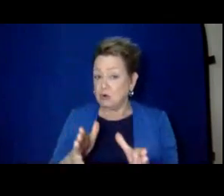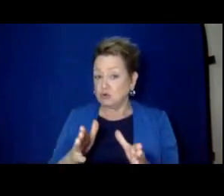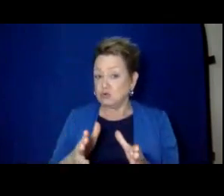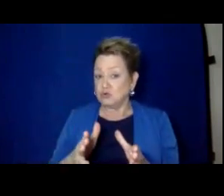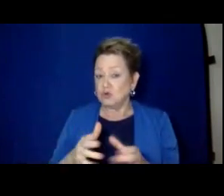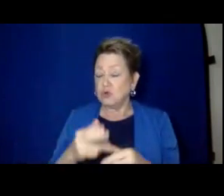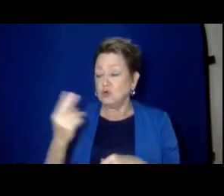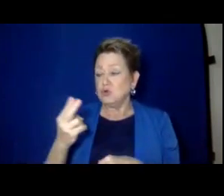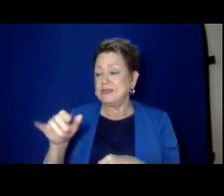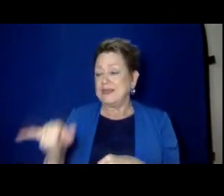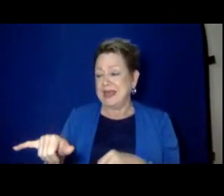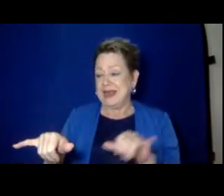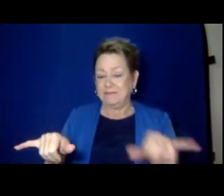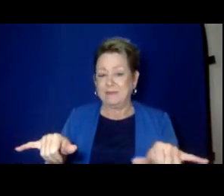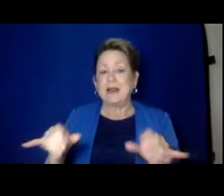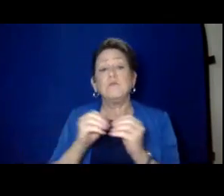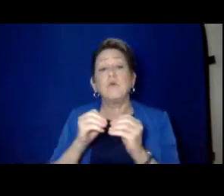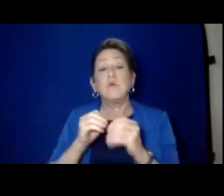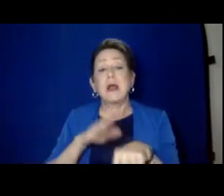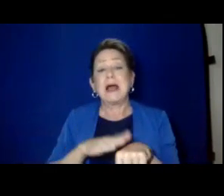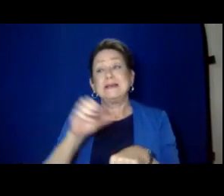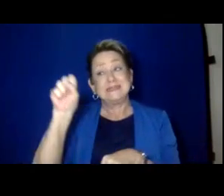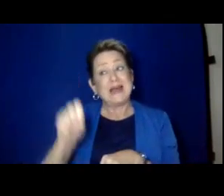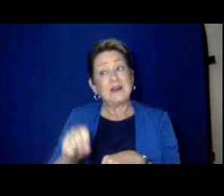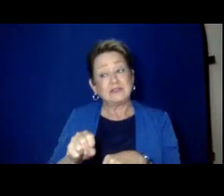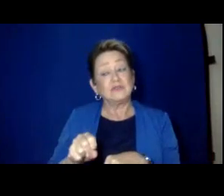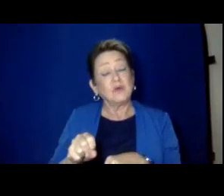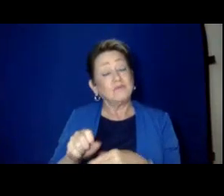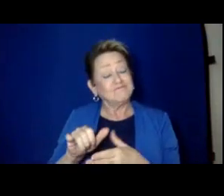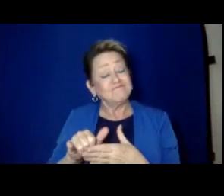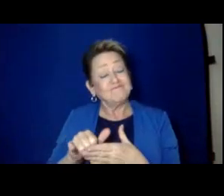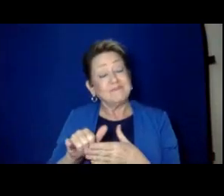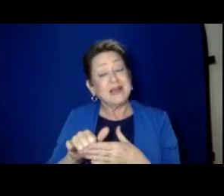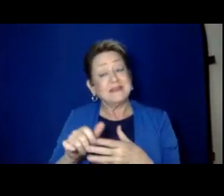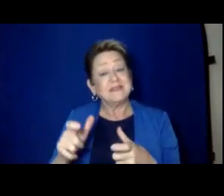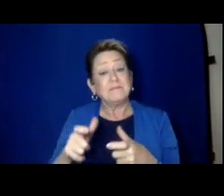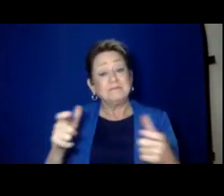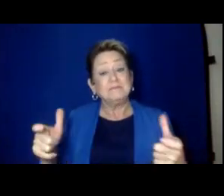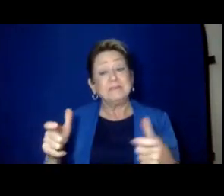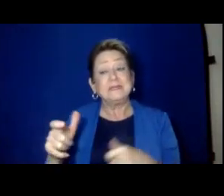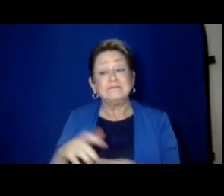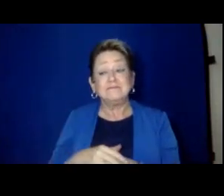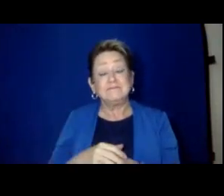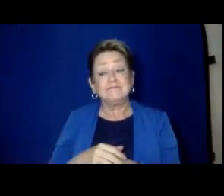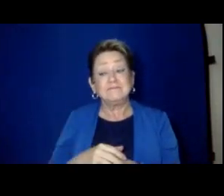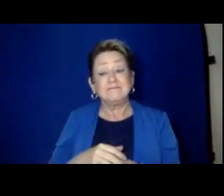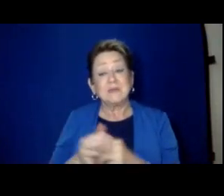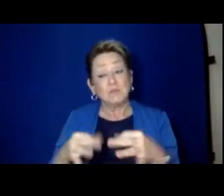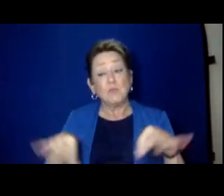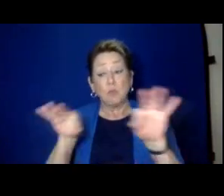October changes, and more than that on Saturdays. So it is a very substantial bus stop impact for us.